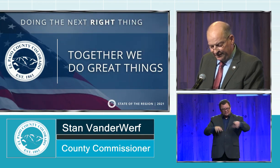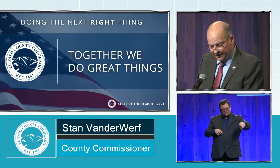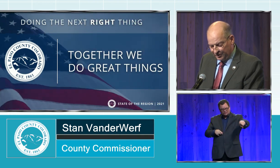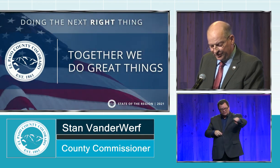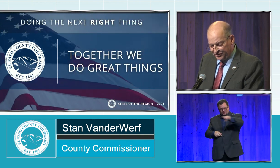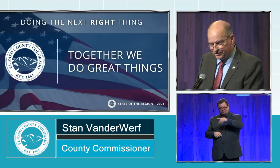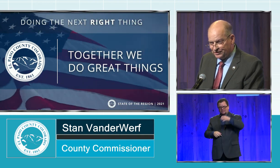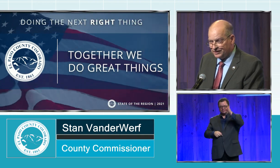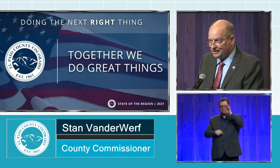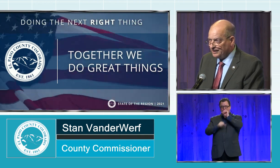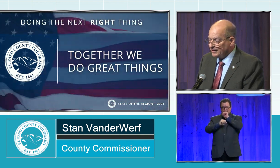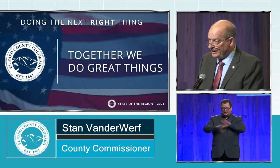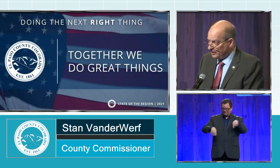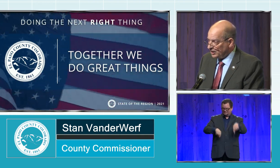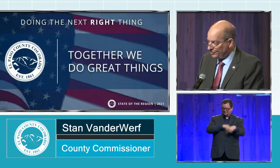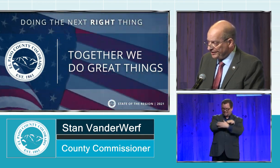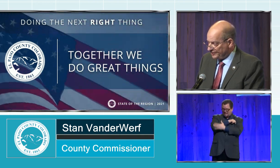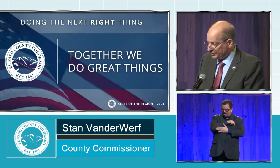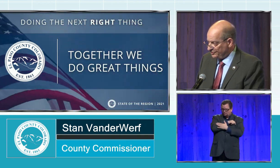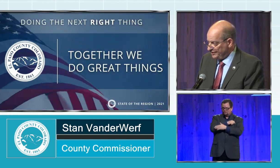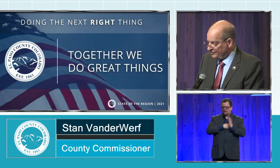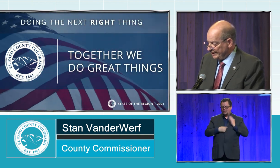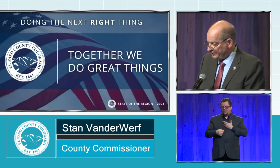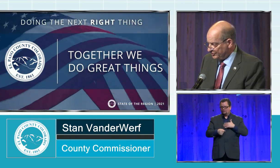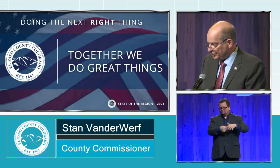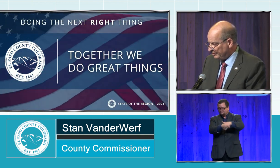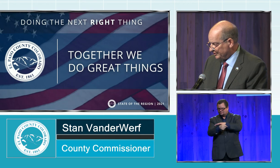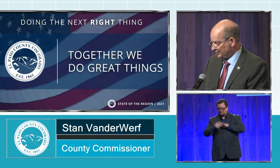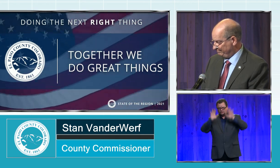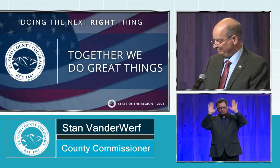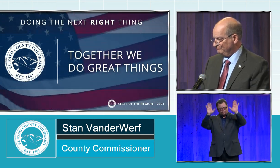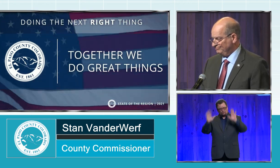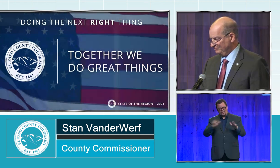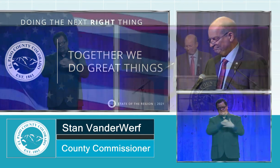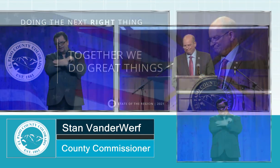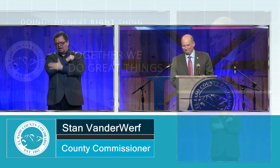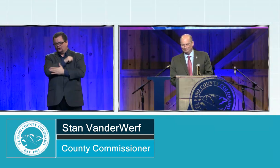county, our region, and our great country. Thank you so much.